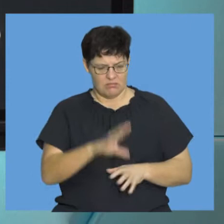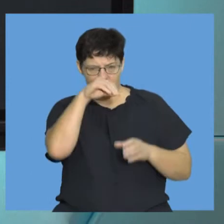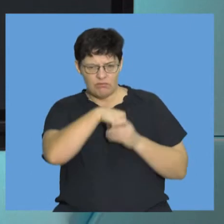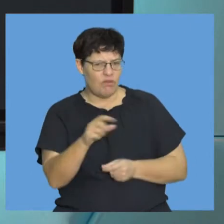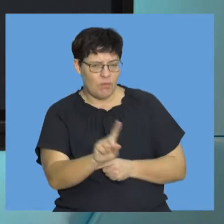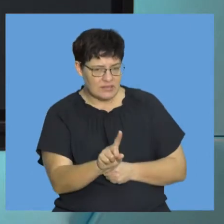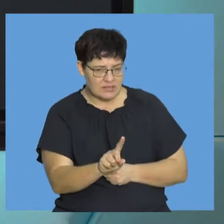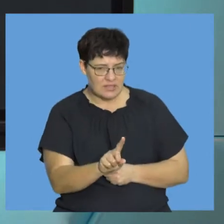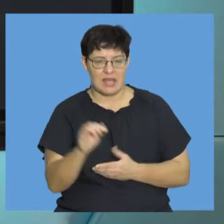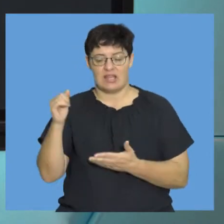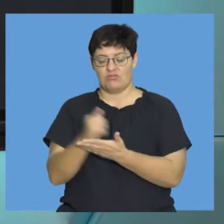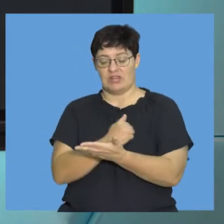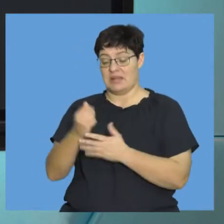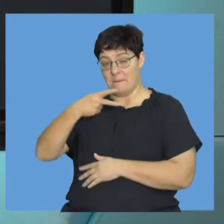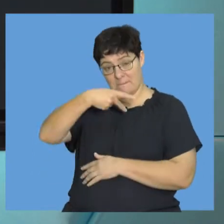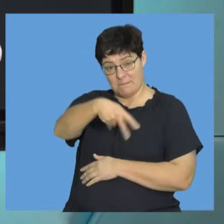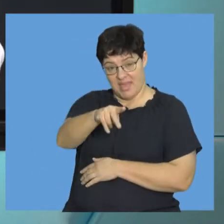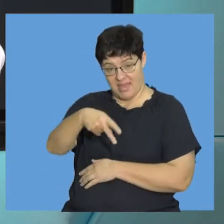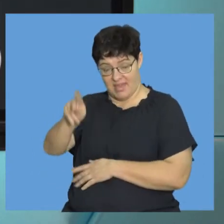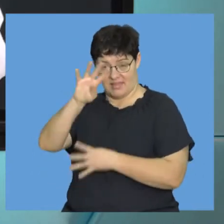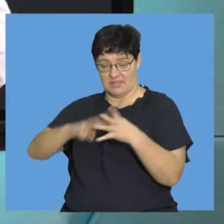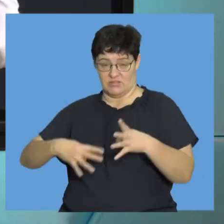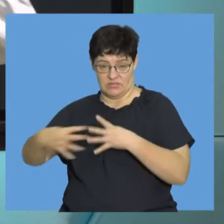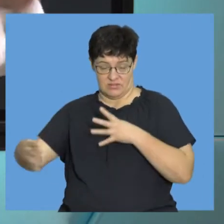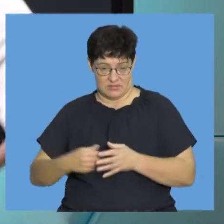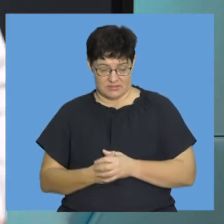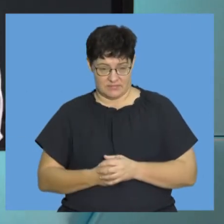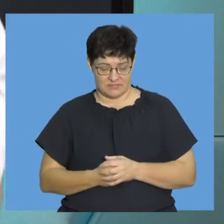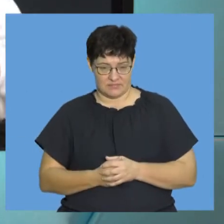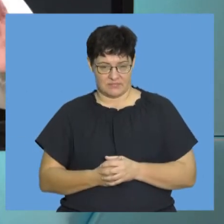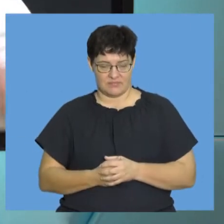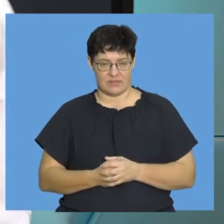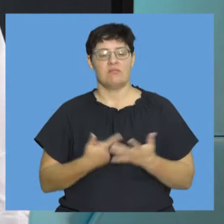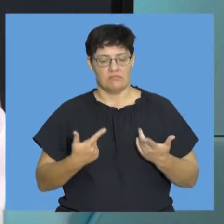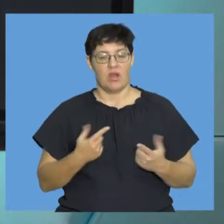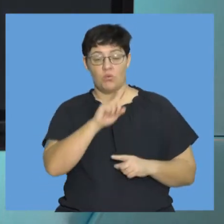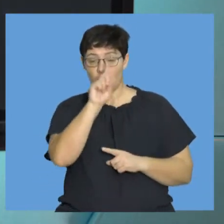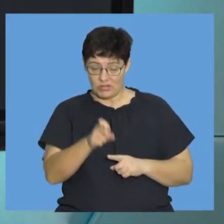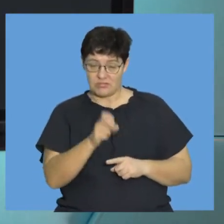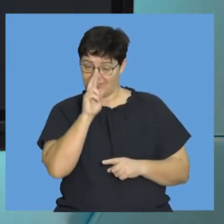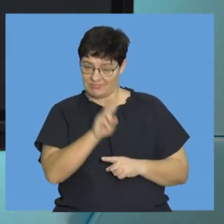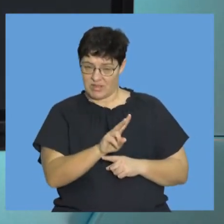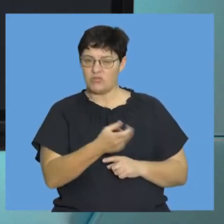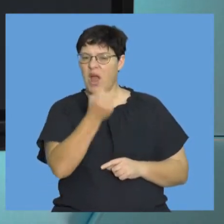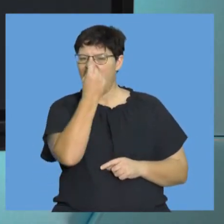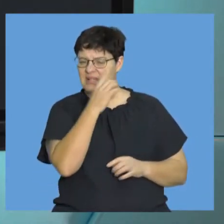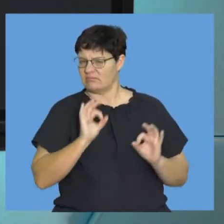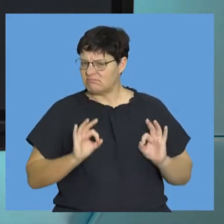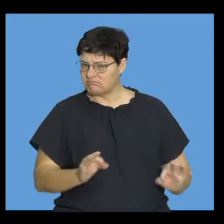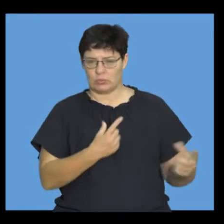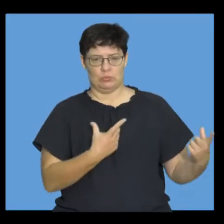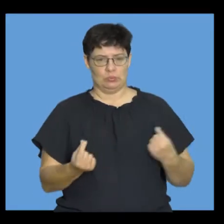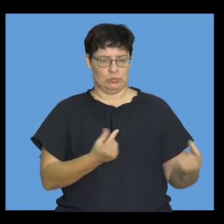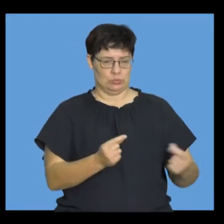The creditors payment schedule. Right. Let's get into this question so that we understand exactly what we are